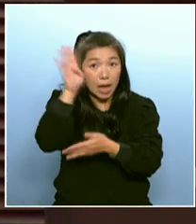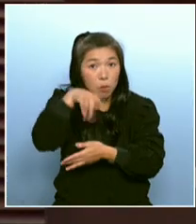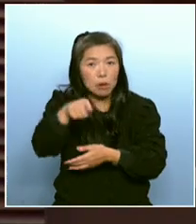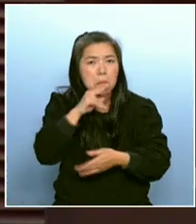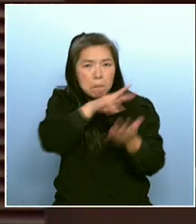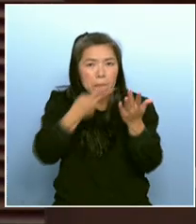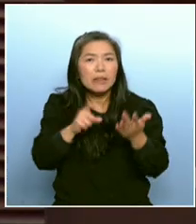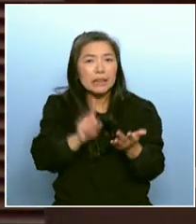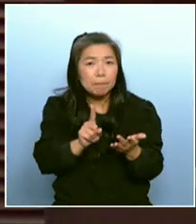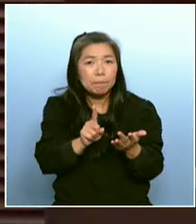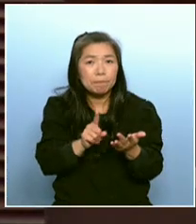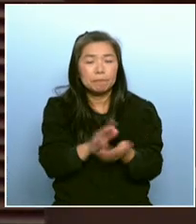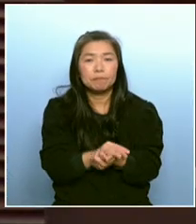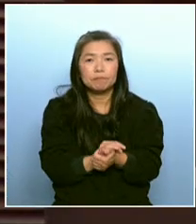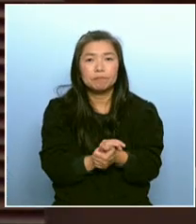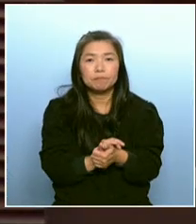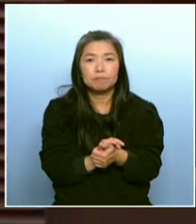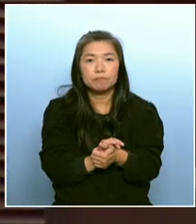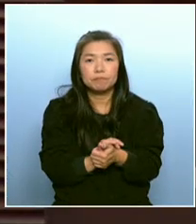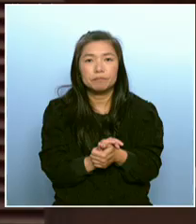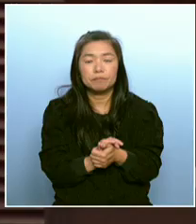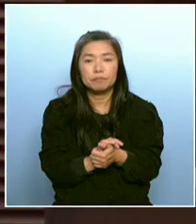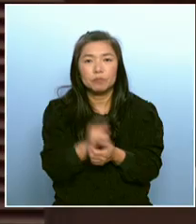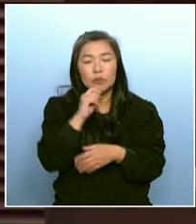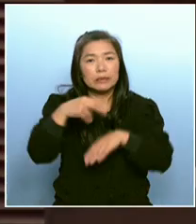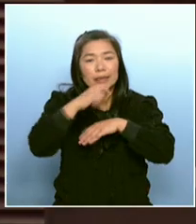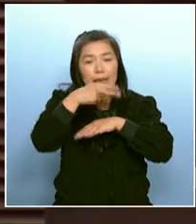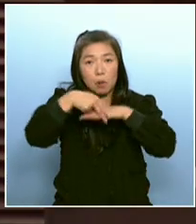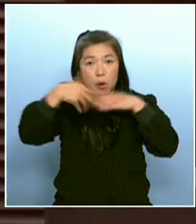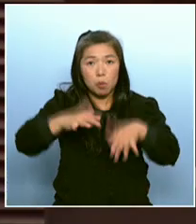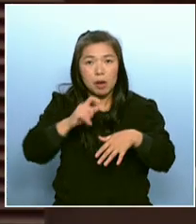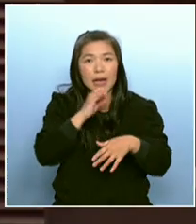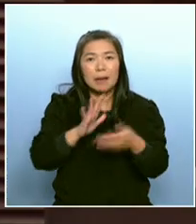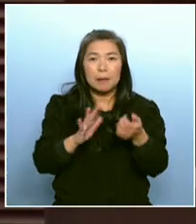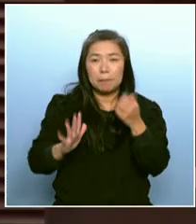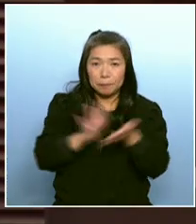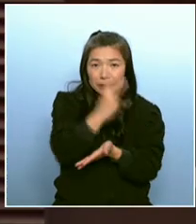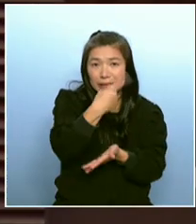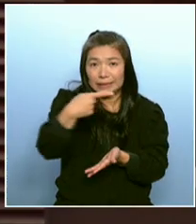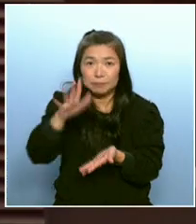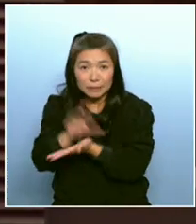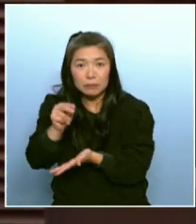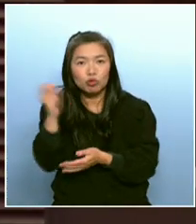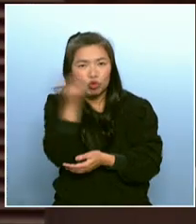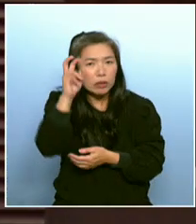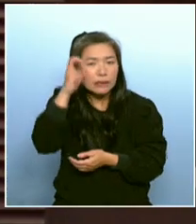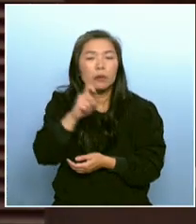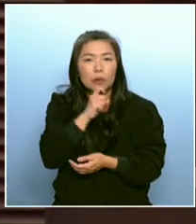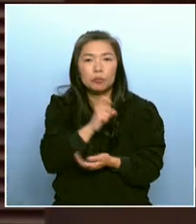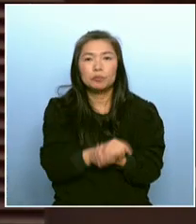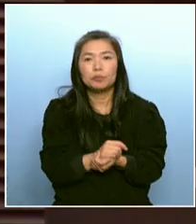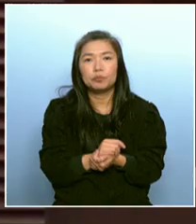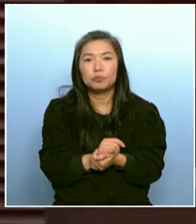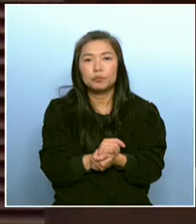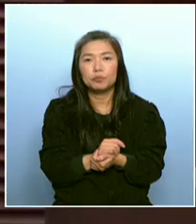2012. That is, we looked at the changes before and after joining the program. In 2020, we did a studies